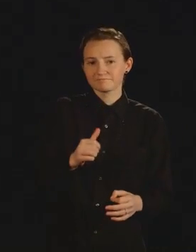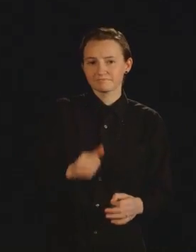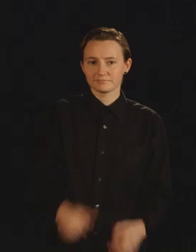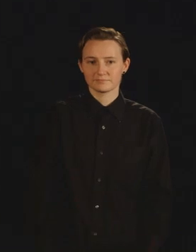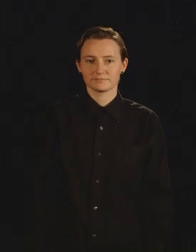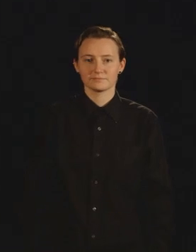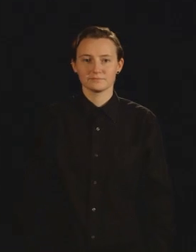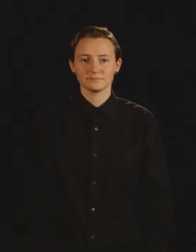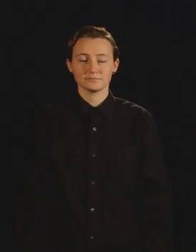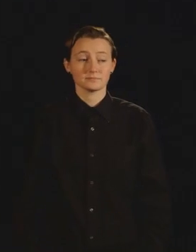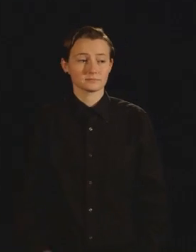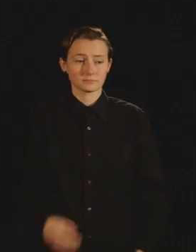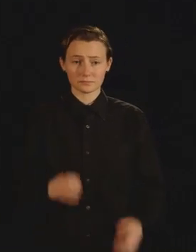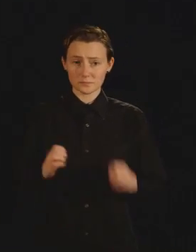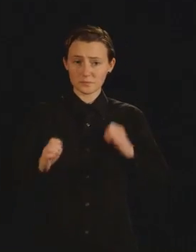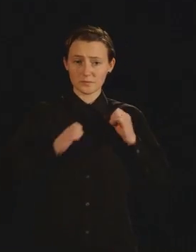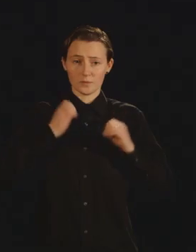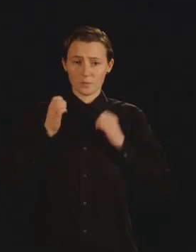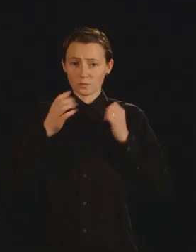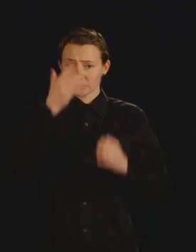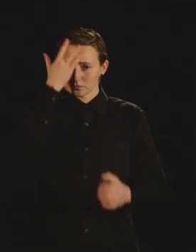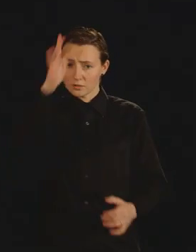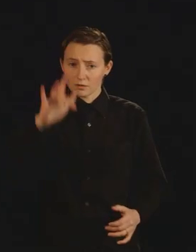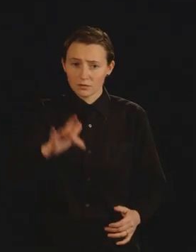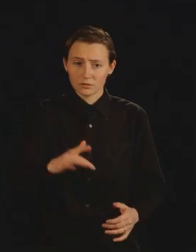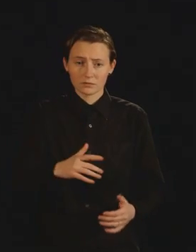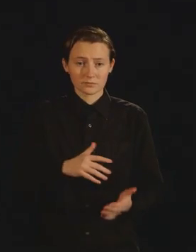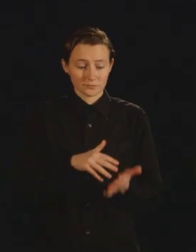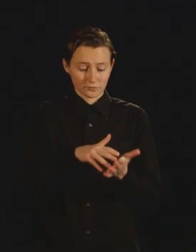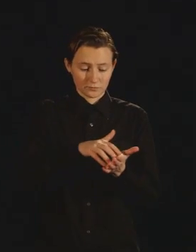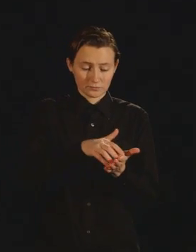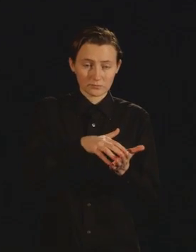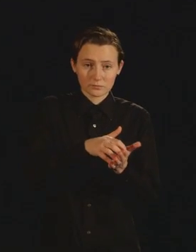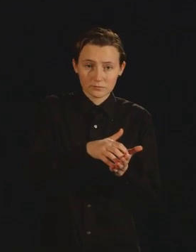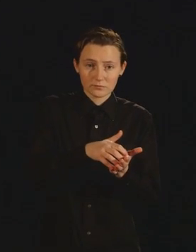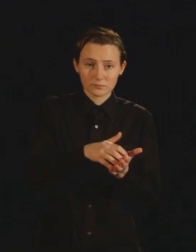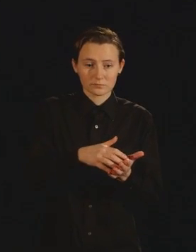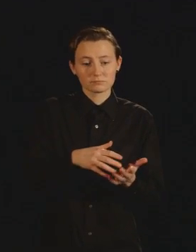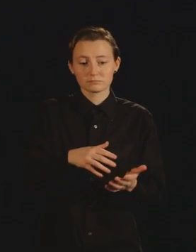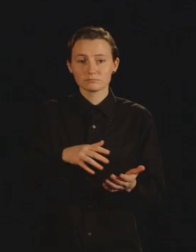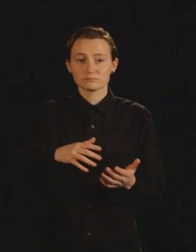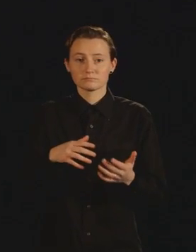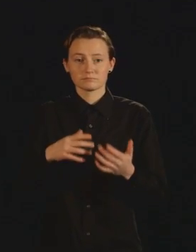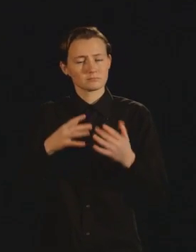caregivers. As emotional intelligence and vulnerability have become